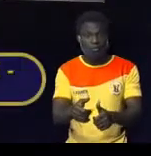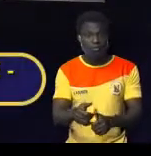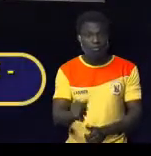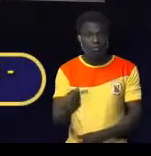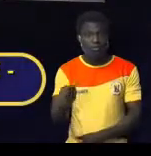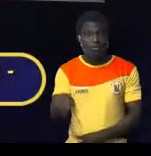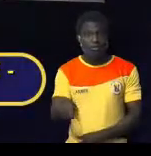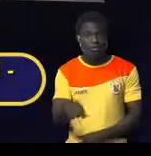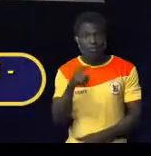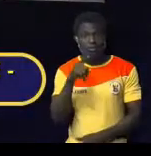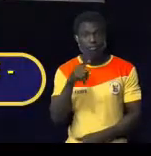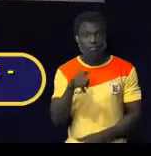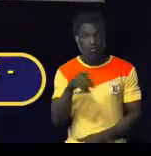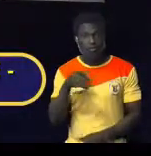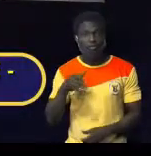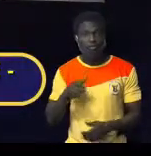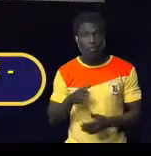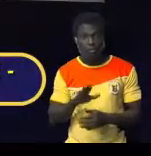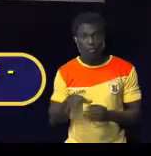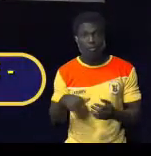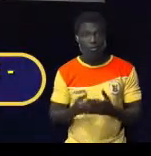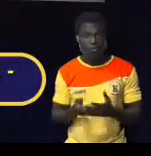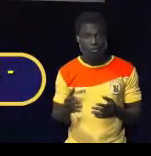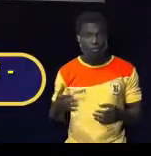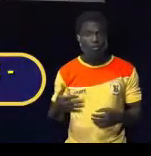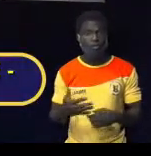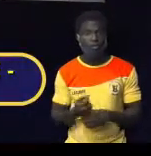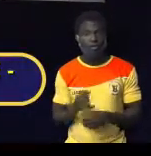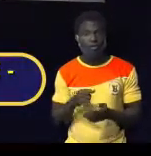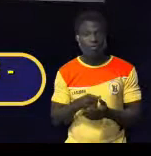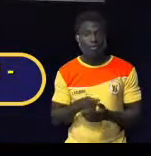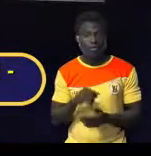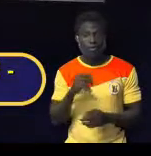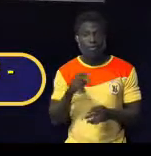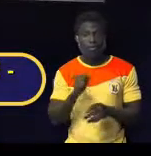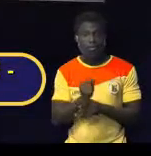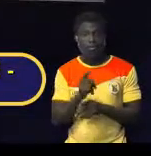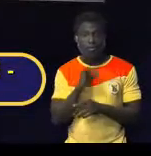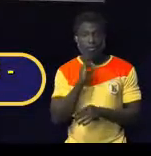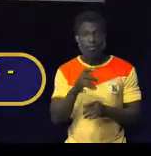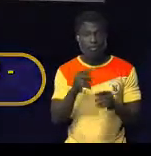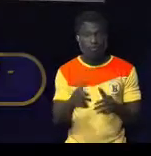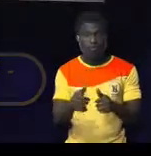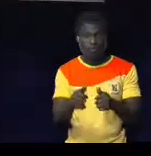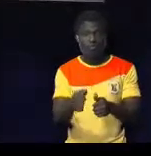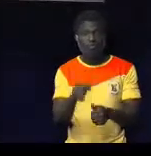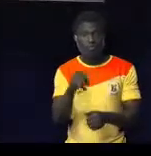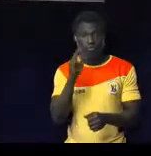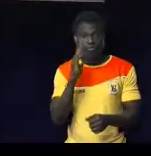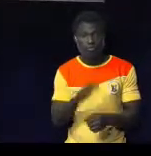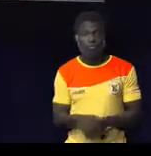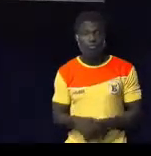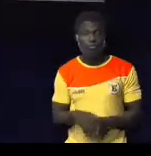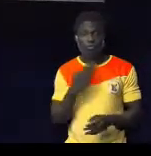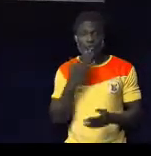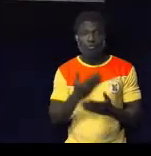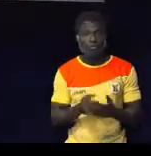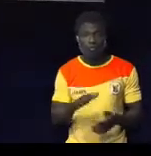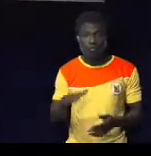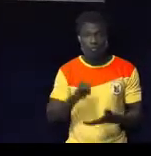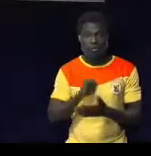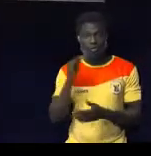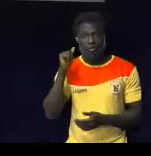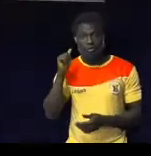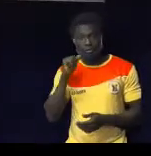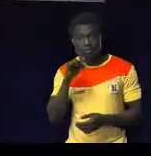fast. Yes, you all crossed it. The adverb is fast. Good job, you. You are amazing children.